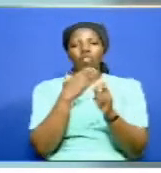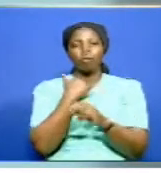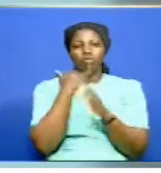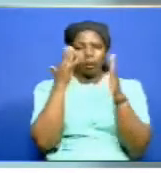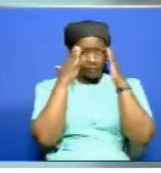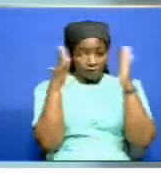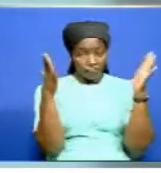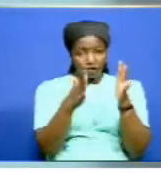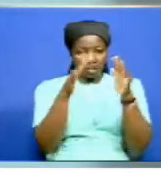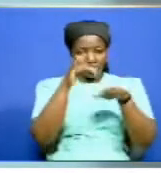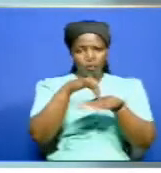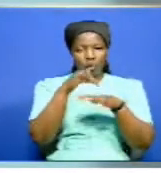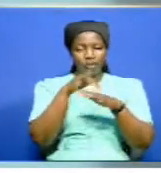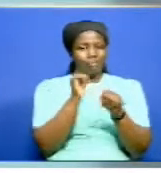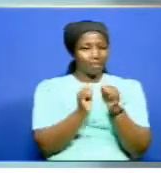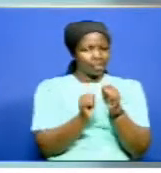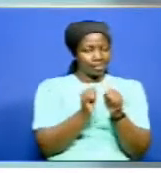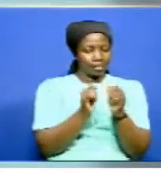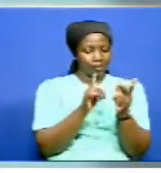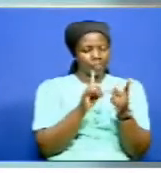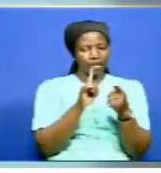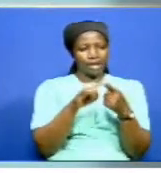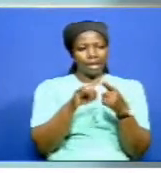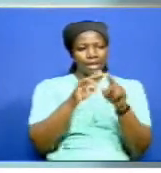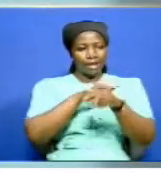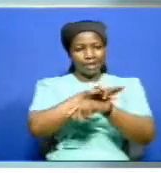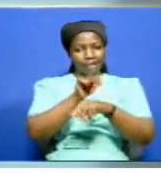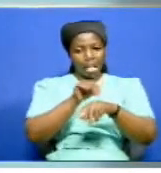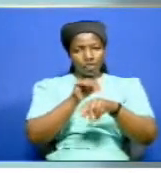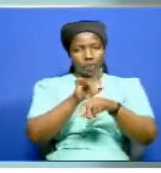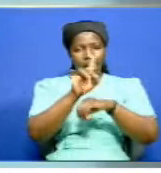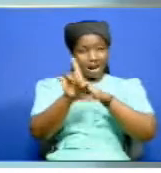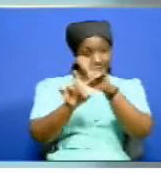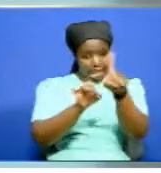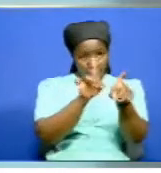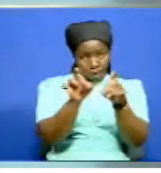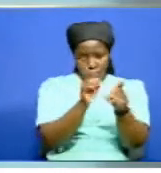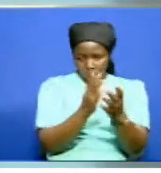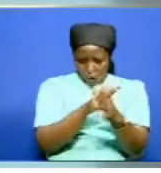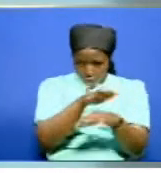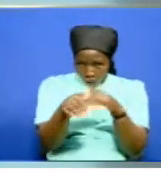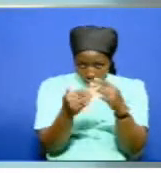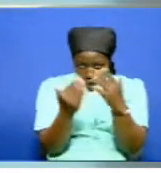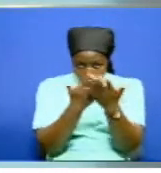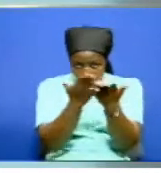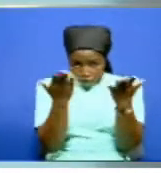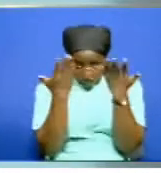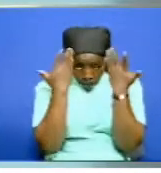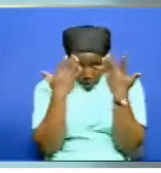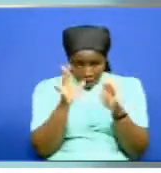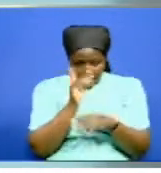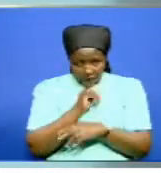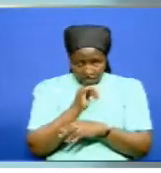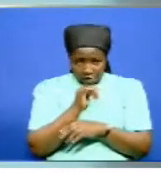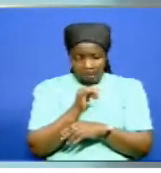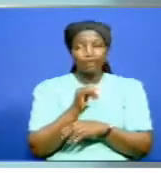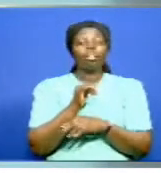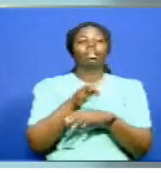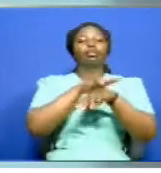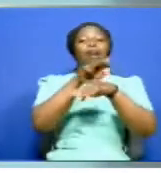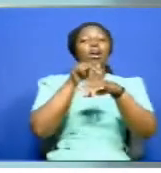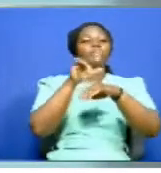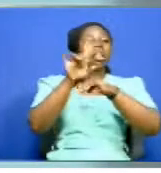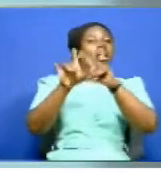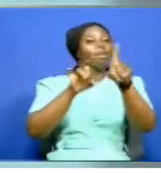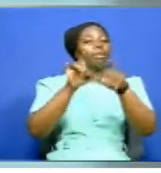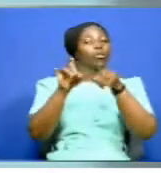at is national examinations. You're all aware that national examinations are just about